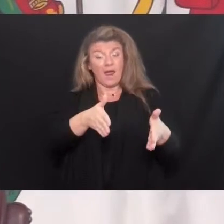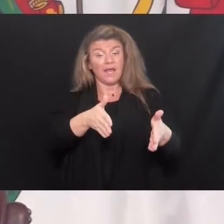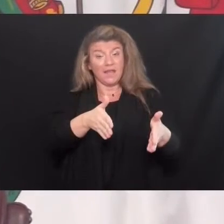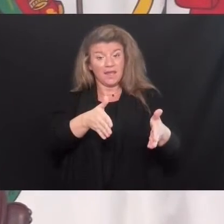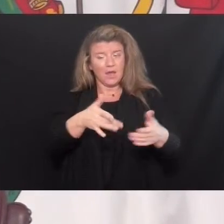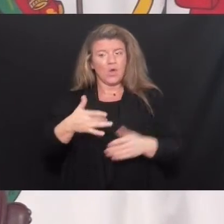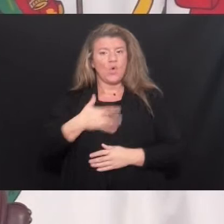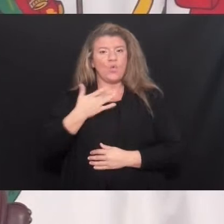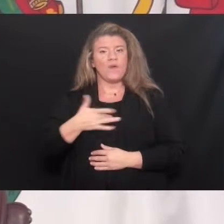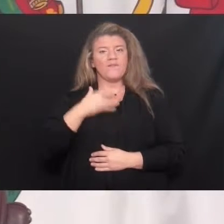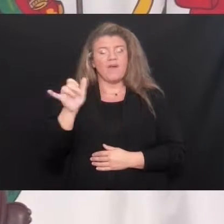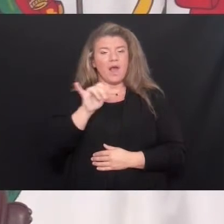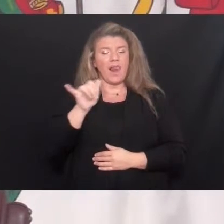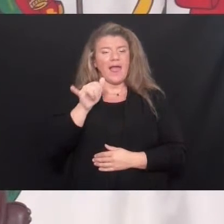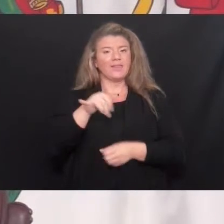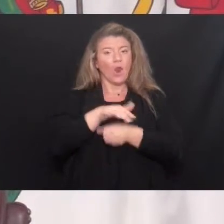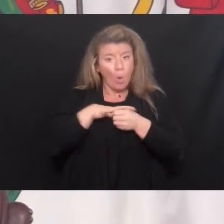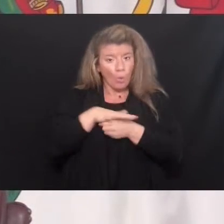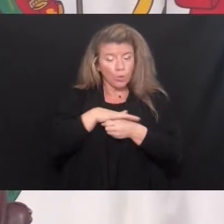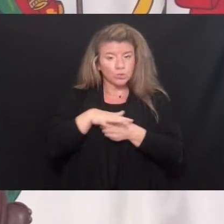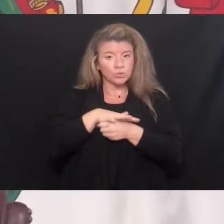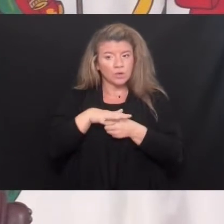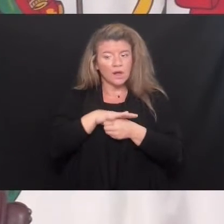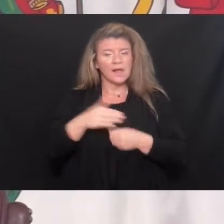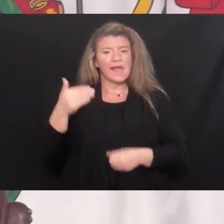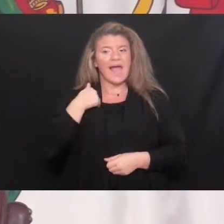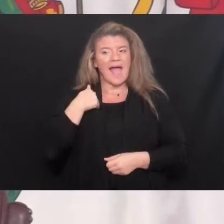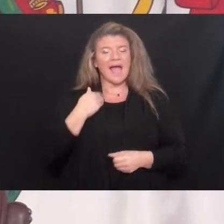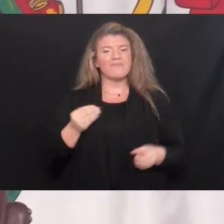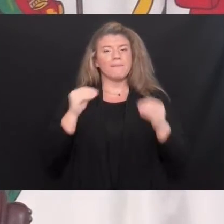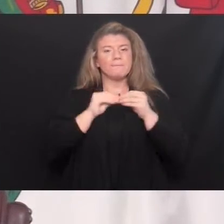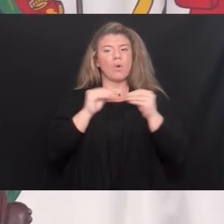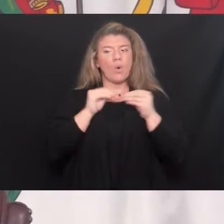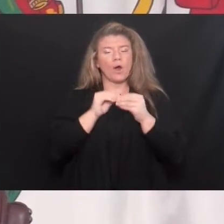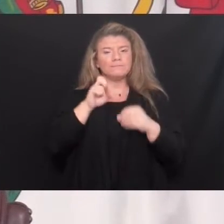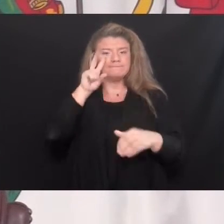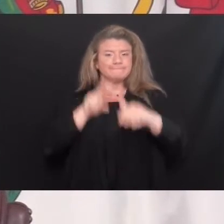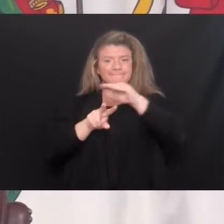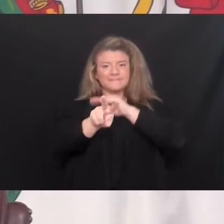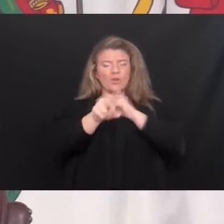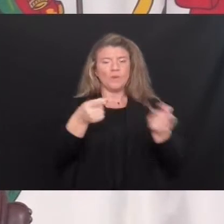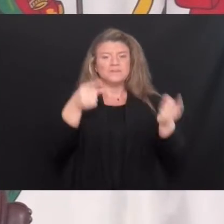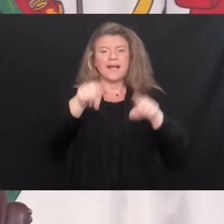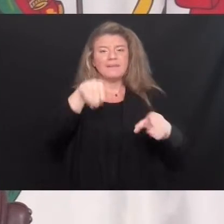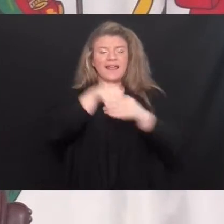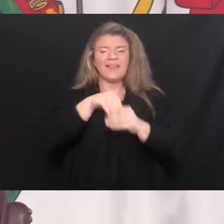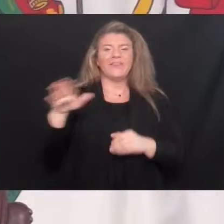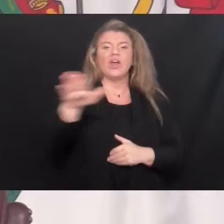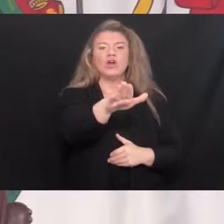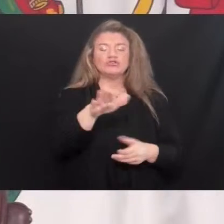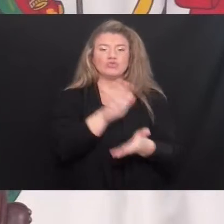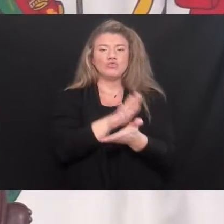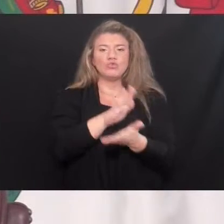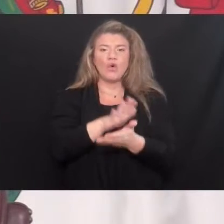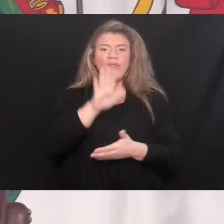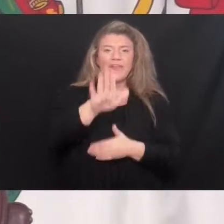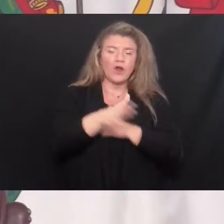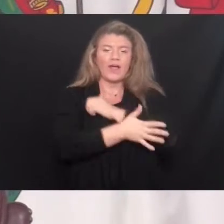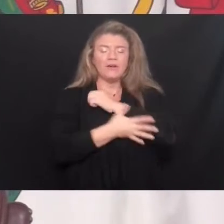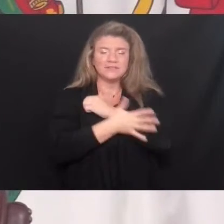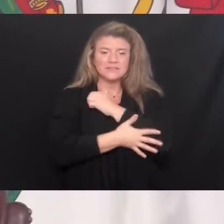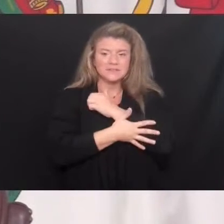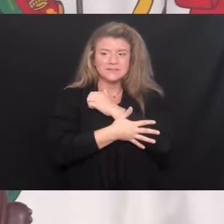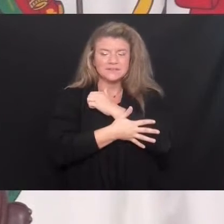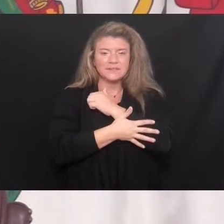we felt like the locals, have a whole lot more insight to what's going on, in their county